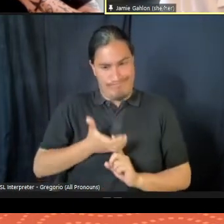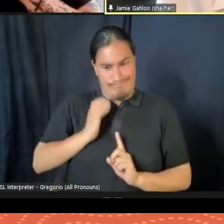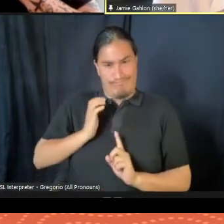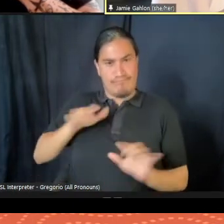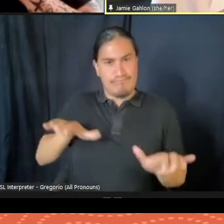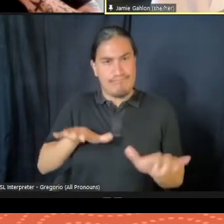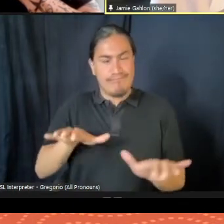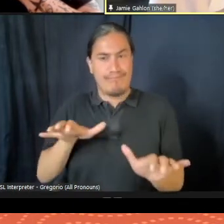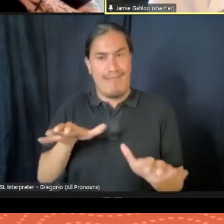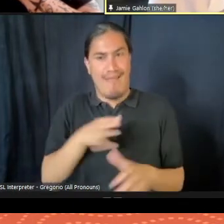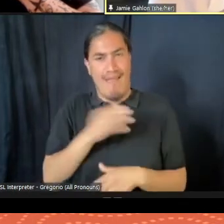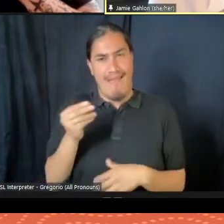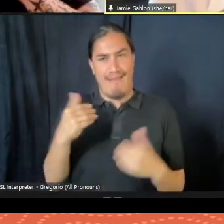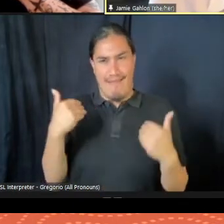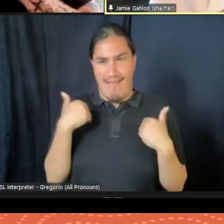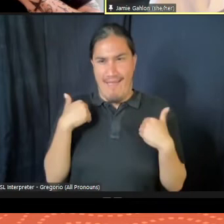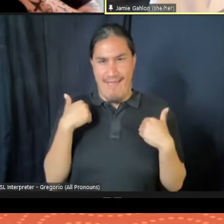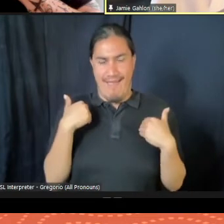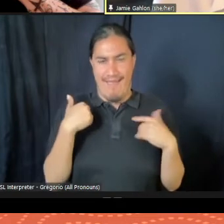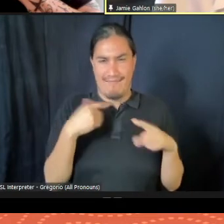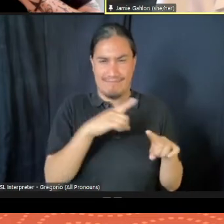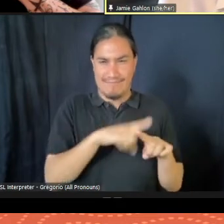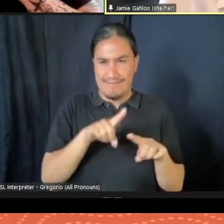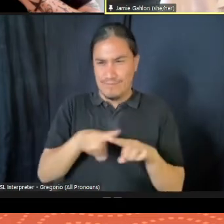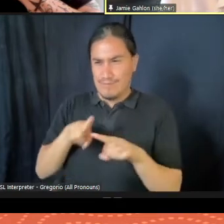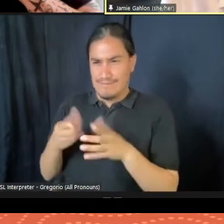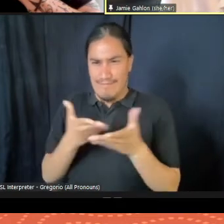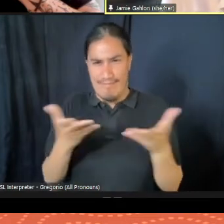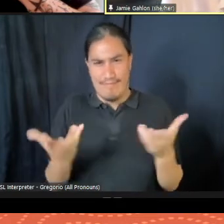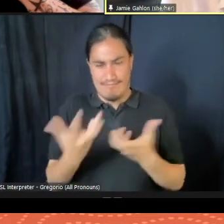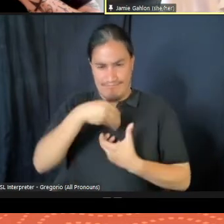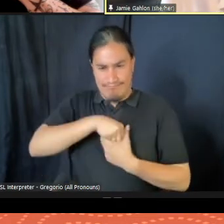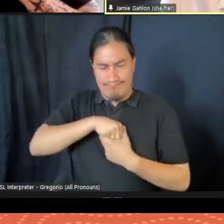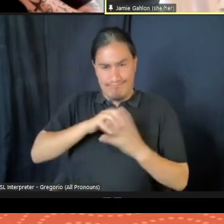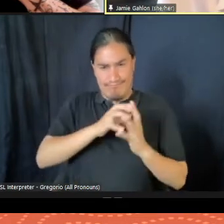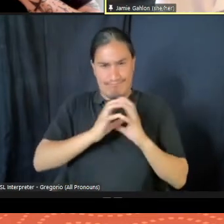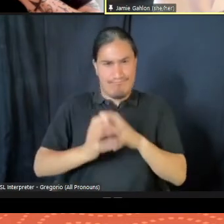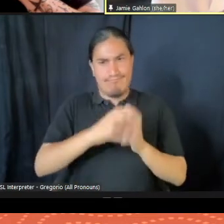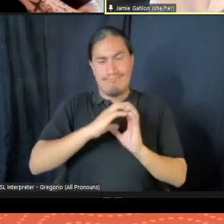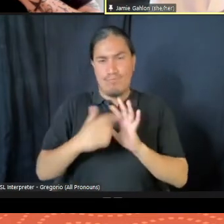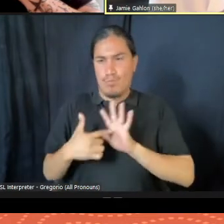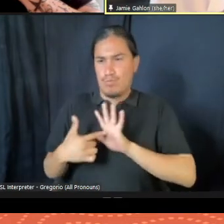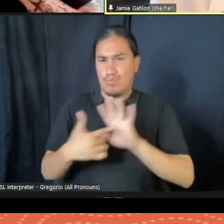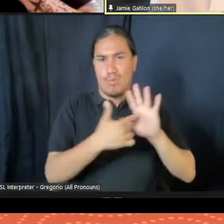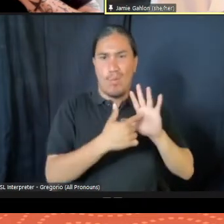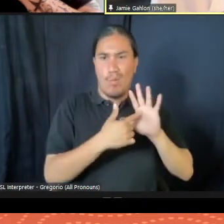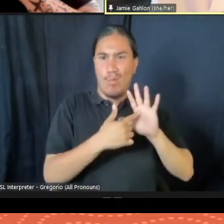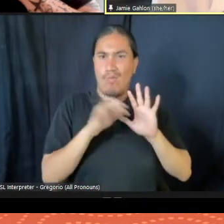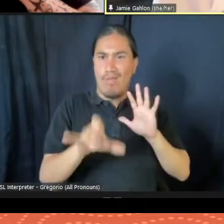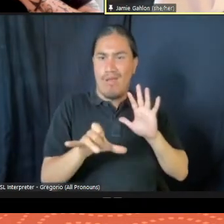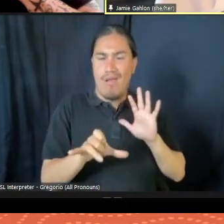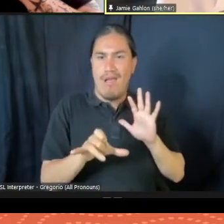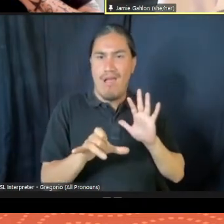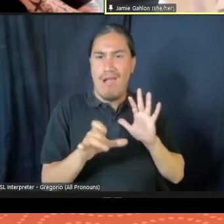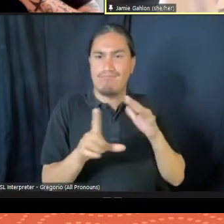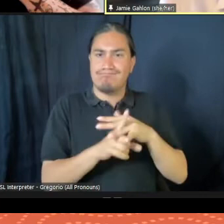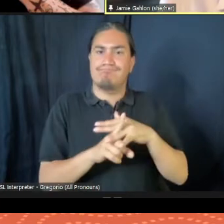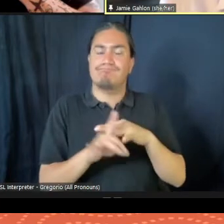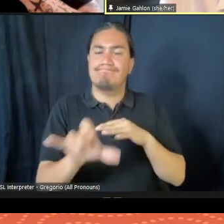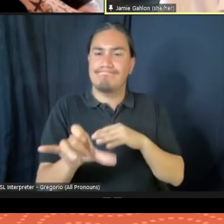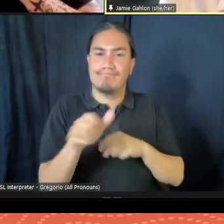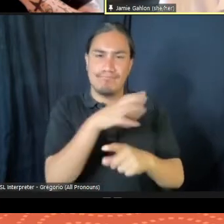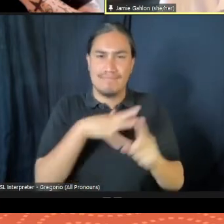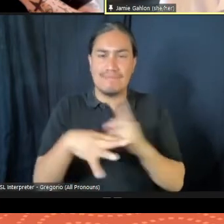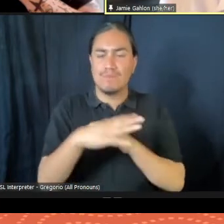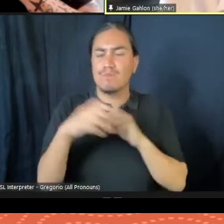to hold multiple things as we are showing up in that fullness, right? And so it's fascinating